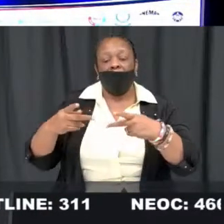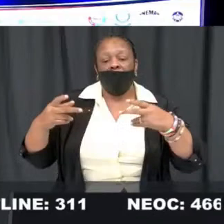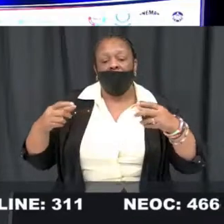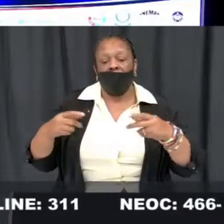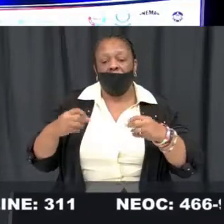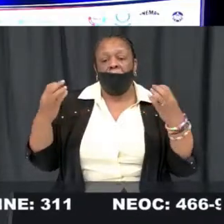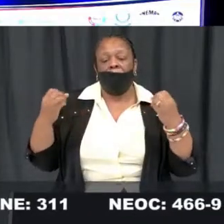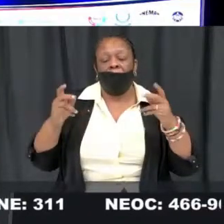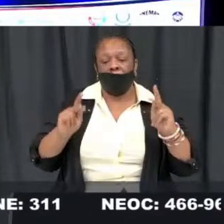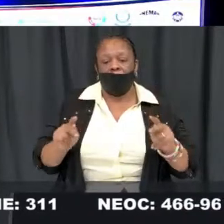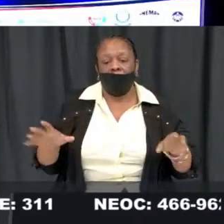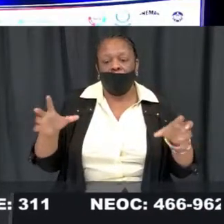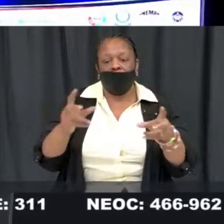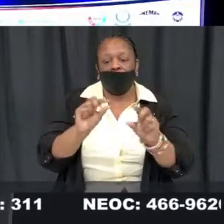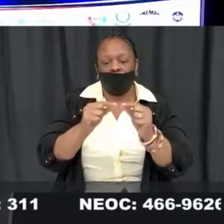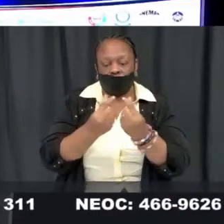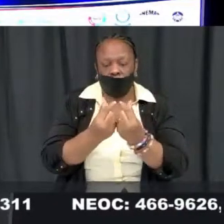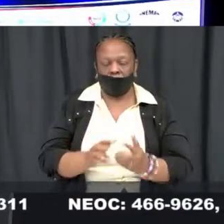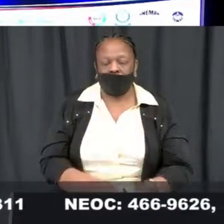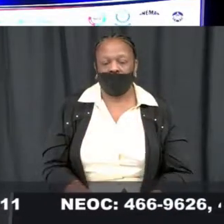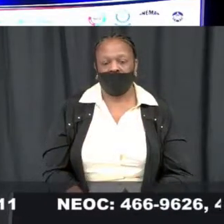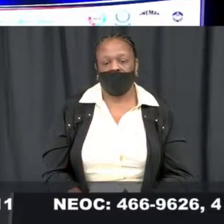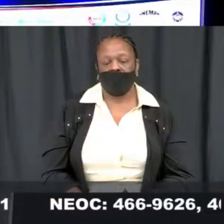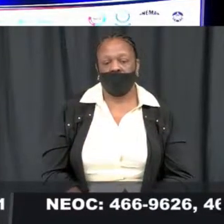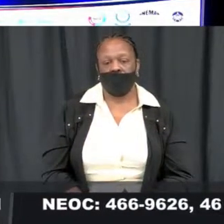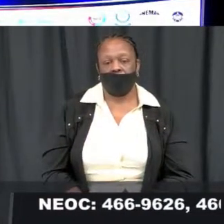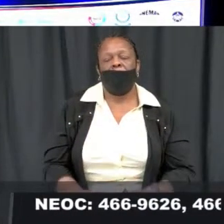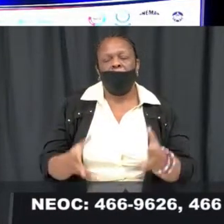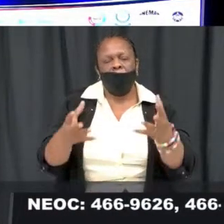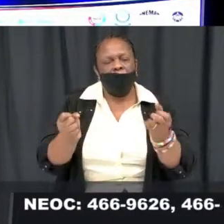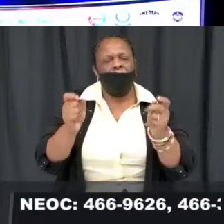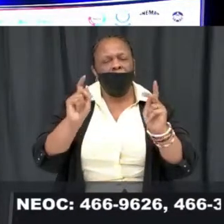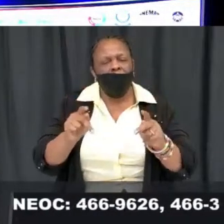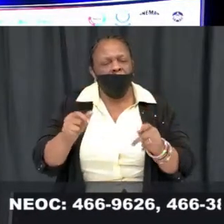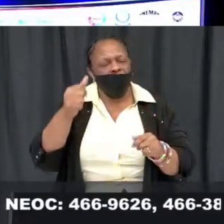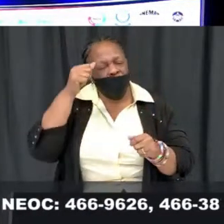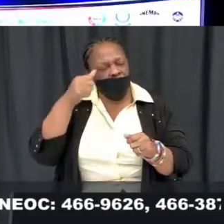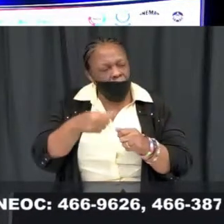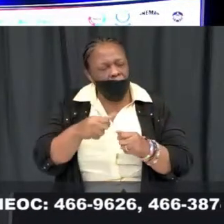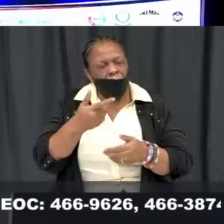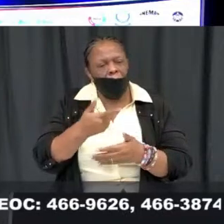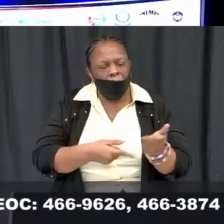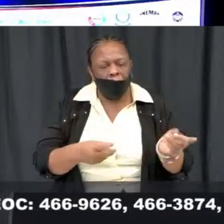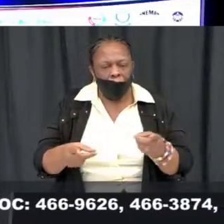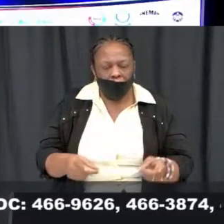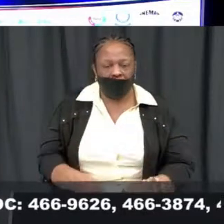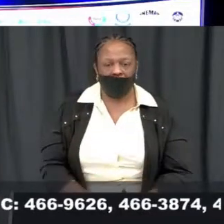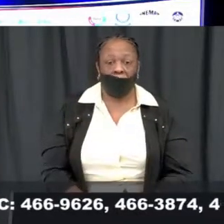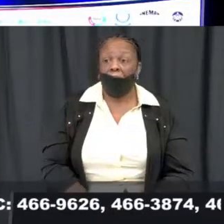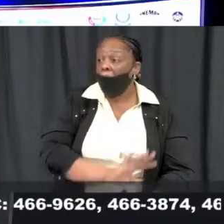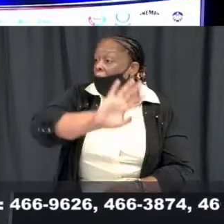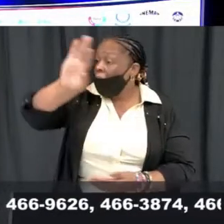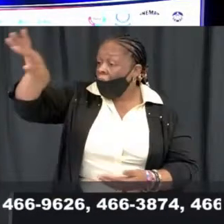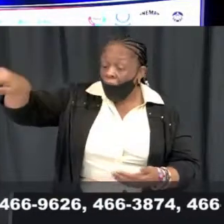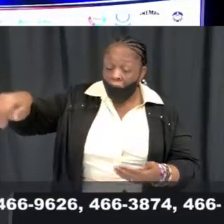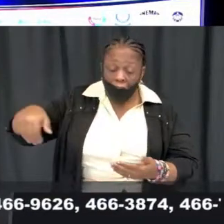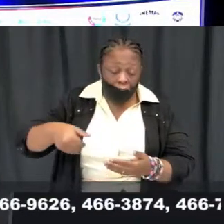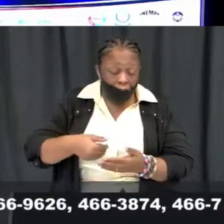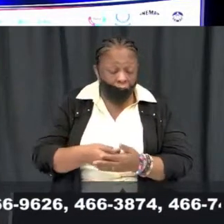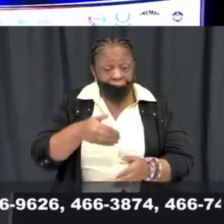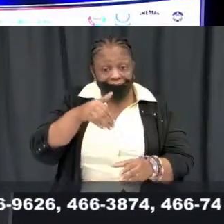focus, because I want everybody to remember what we're doing here. We are all in a fight